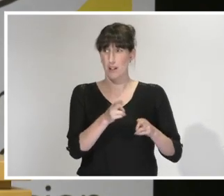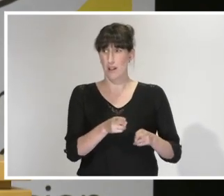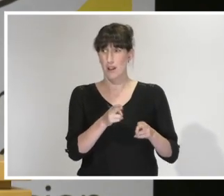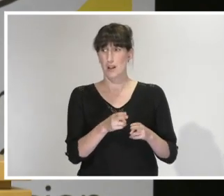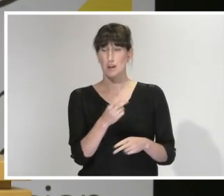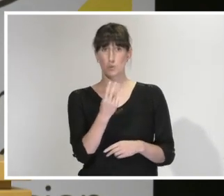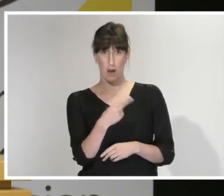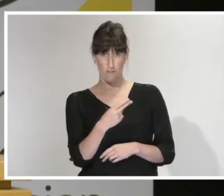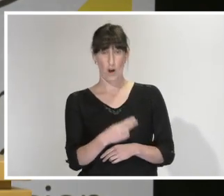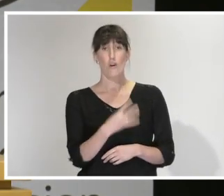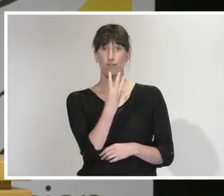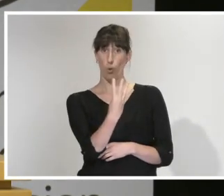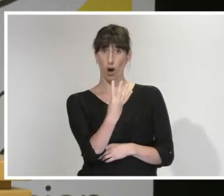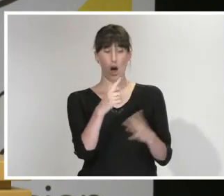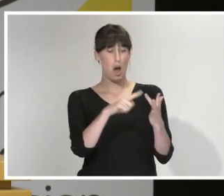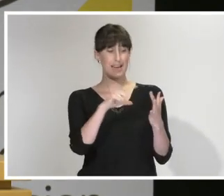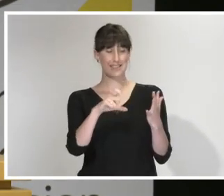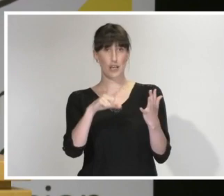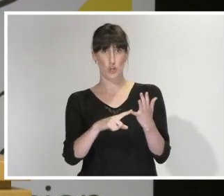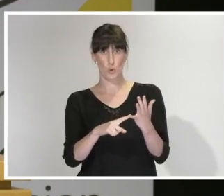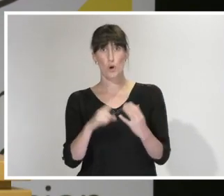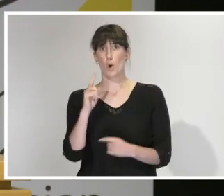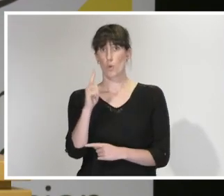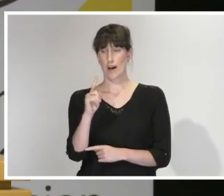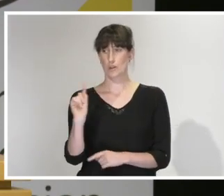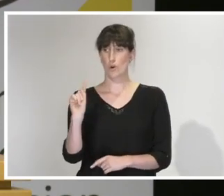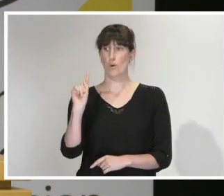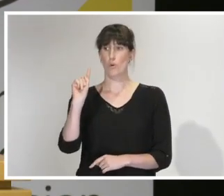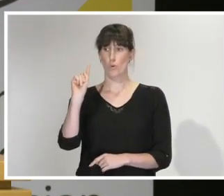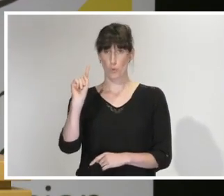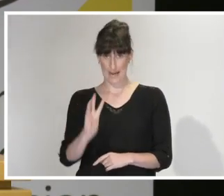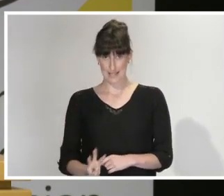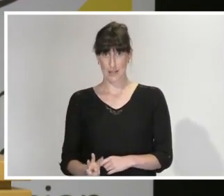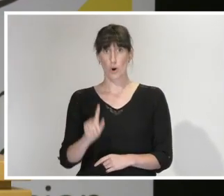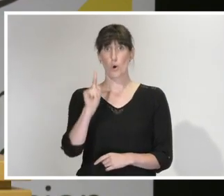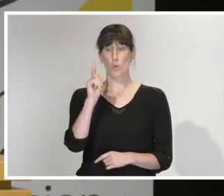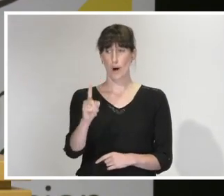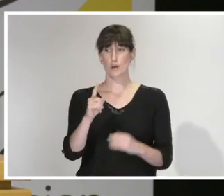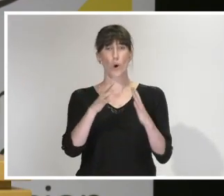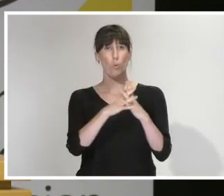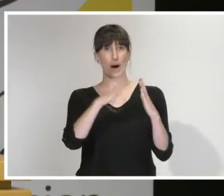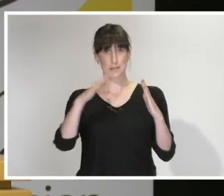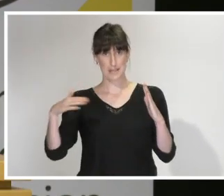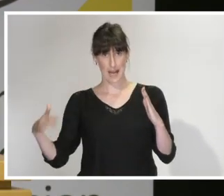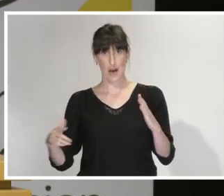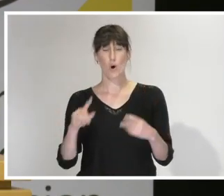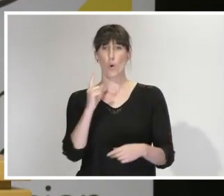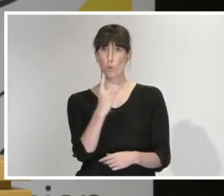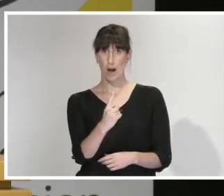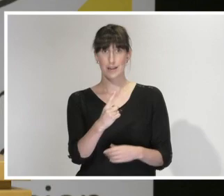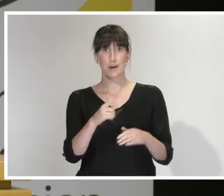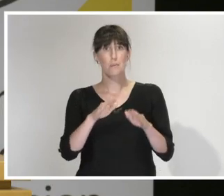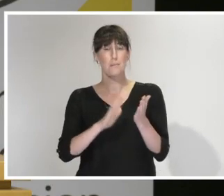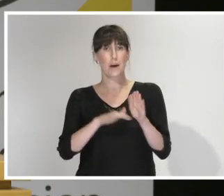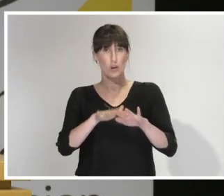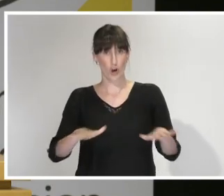in Wellington, 1 in Matamata, 1 in Counties Manukau and 1 in Southern. 2 of those people are in a critical